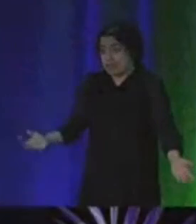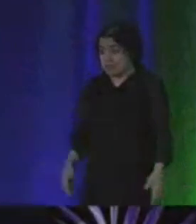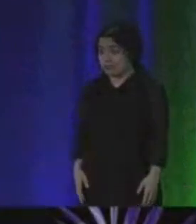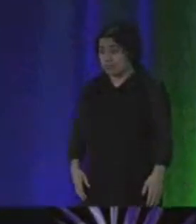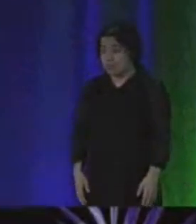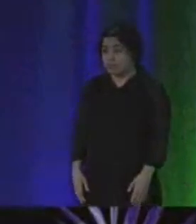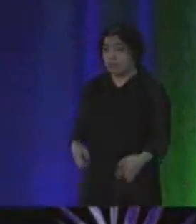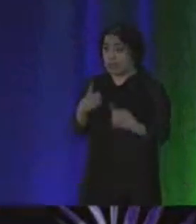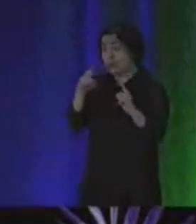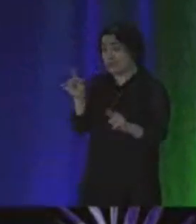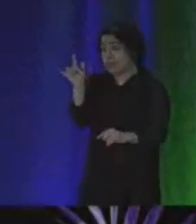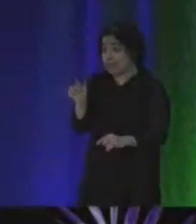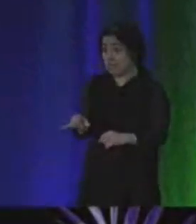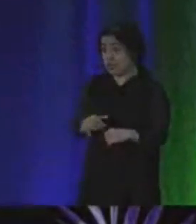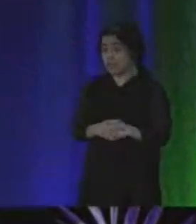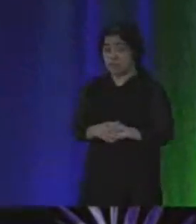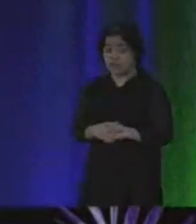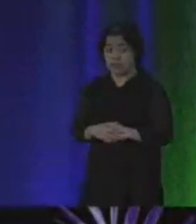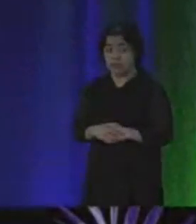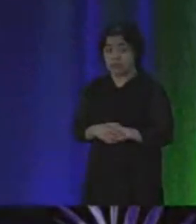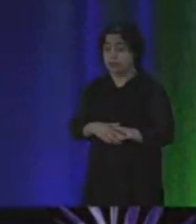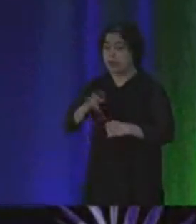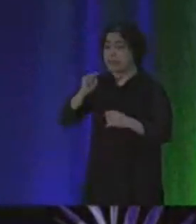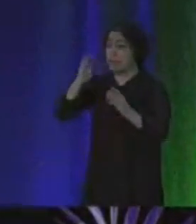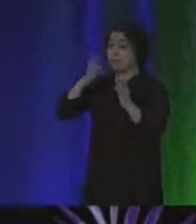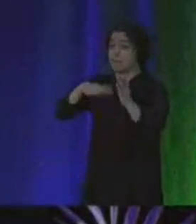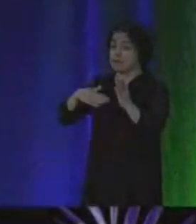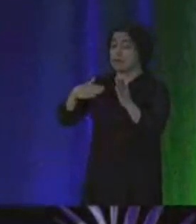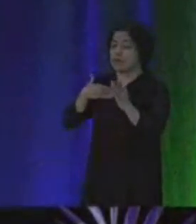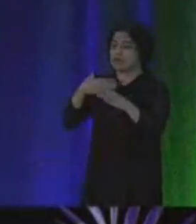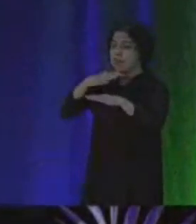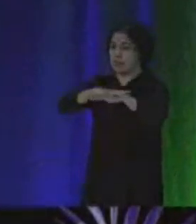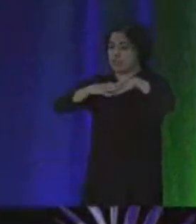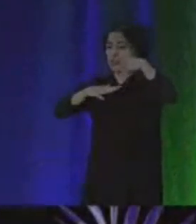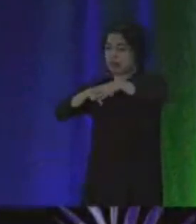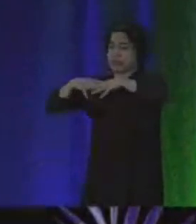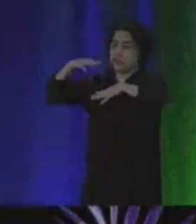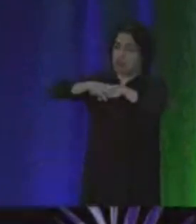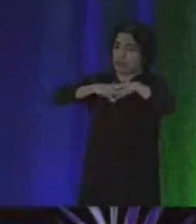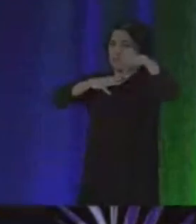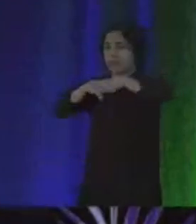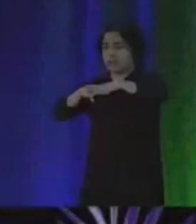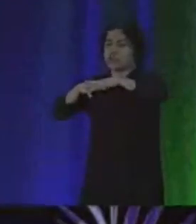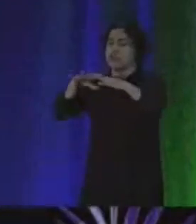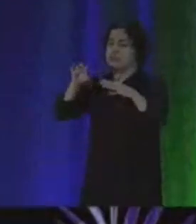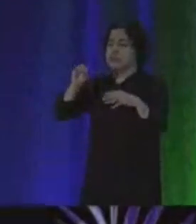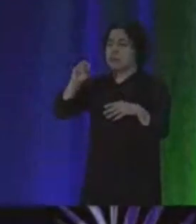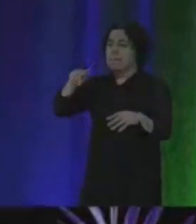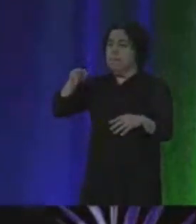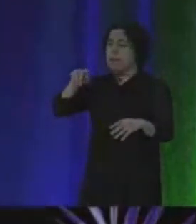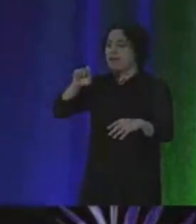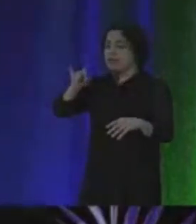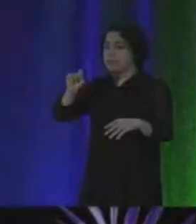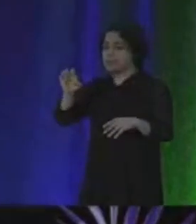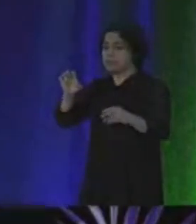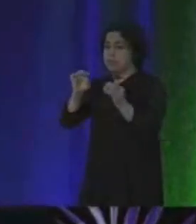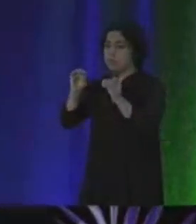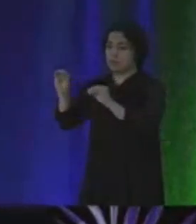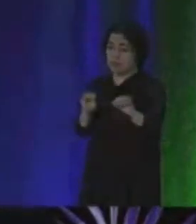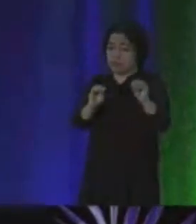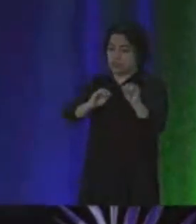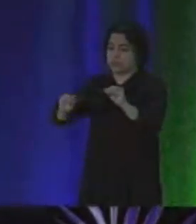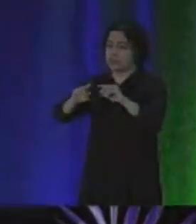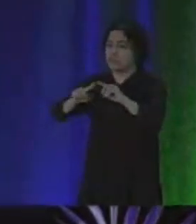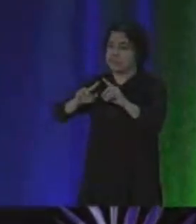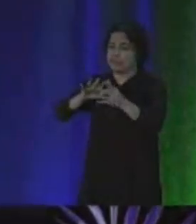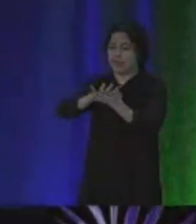that works, right? And painting draws the layers, and the compositor moves the layers where they're supposed to go, but that's how that works under the hood. Now, I